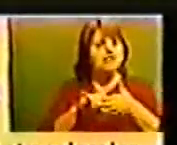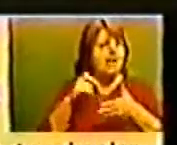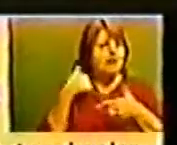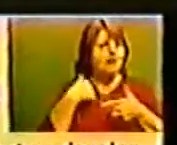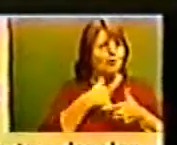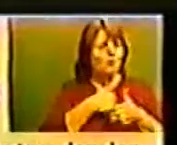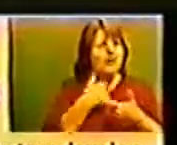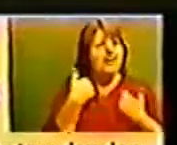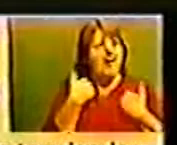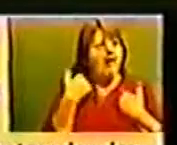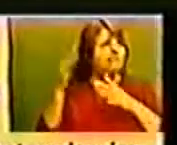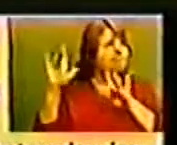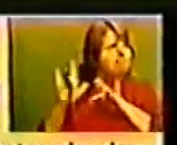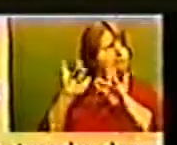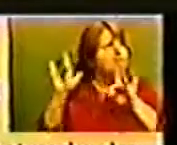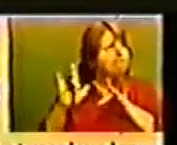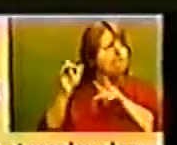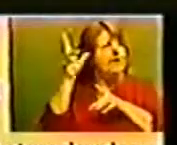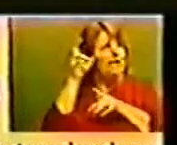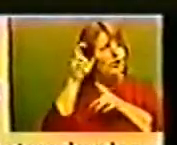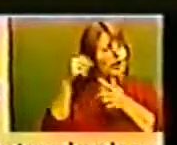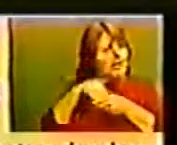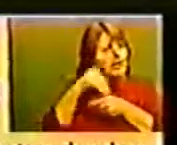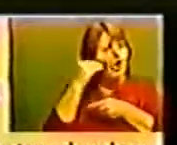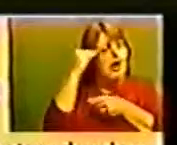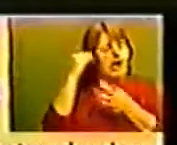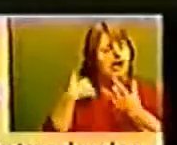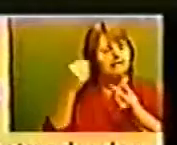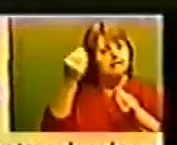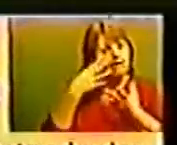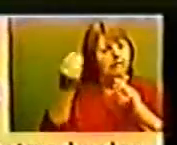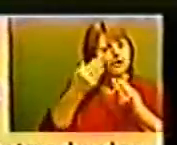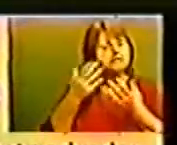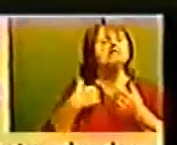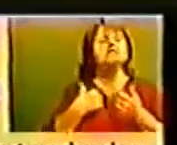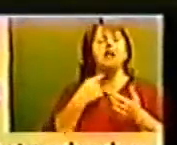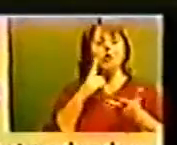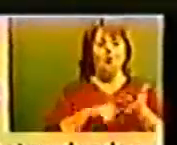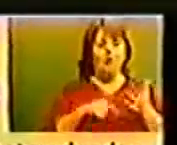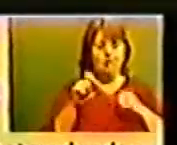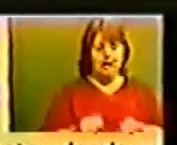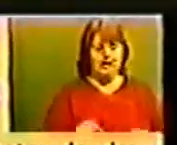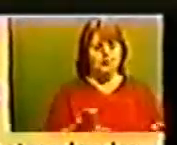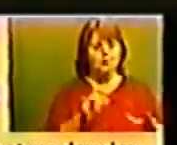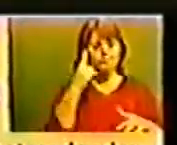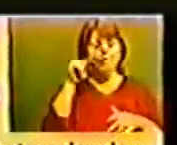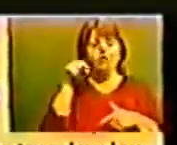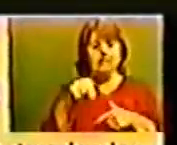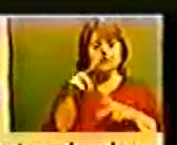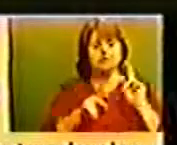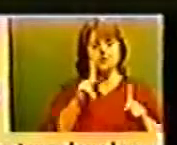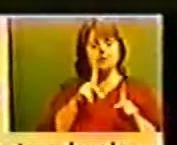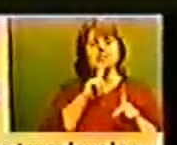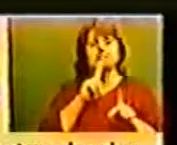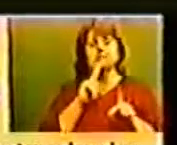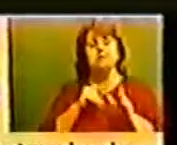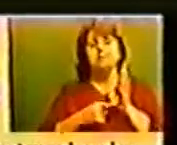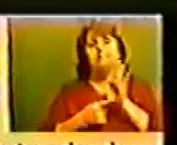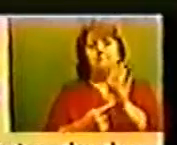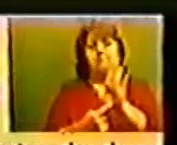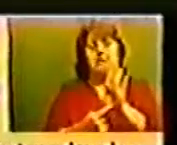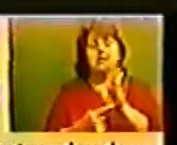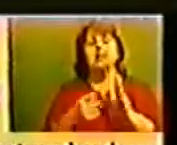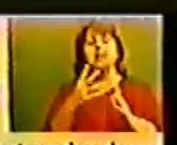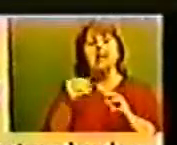all have kind of a running monologue in our head. And what we can do for them is provide them with modeling